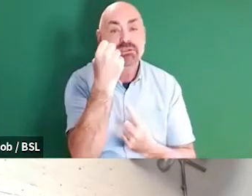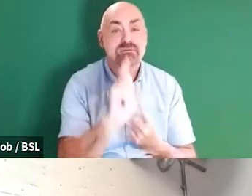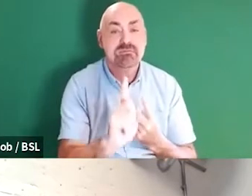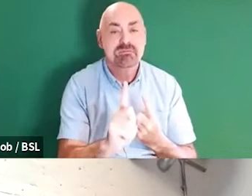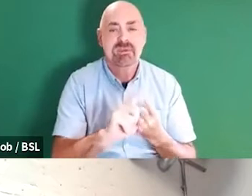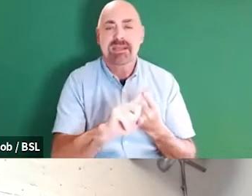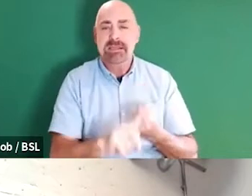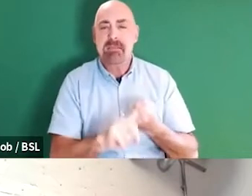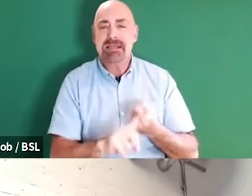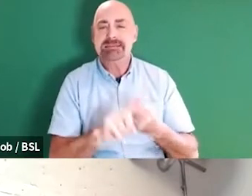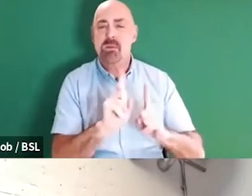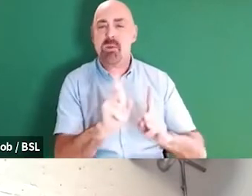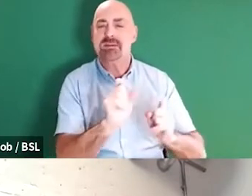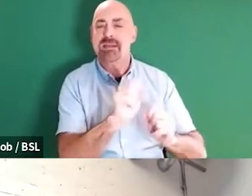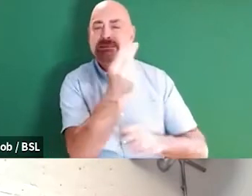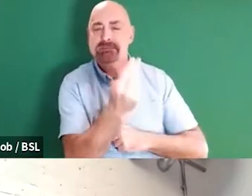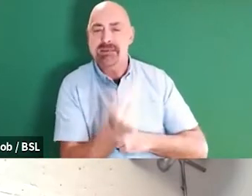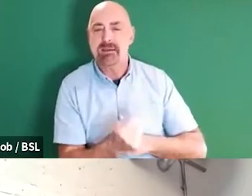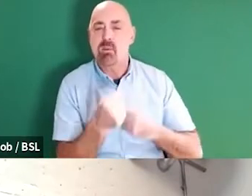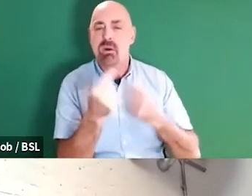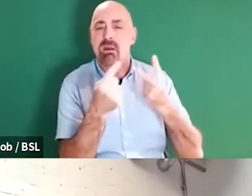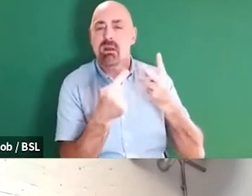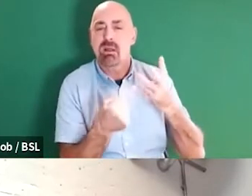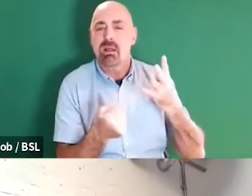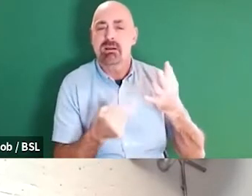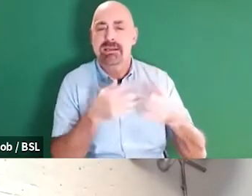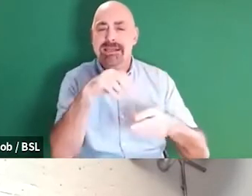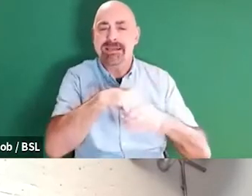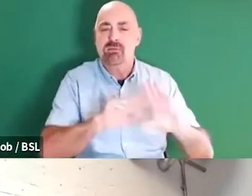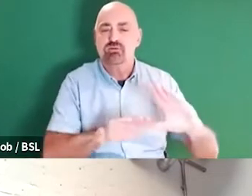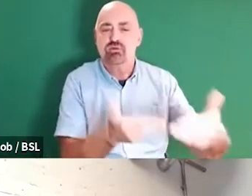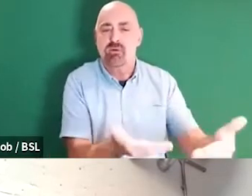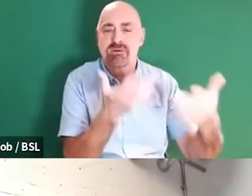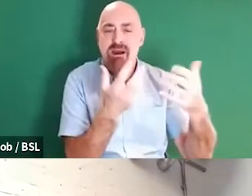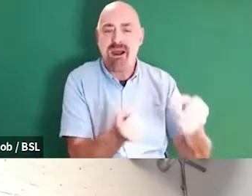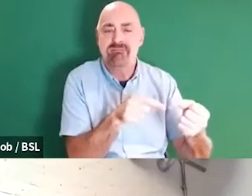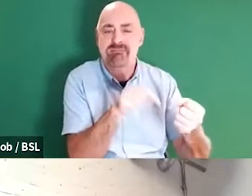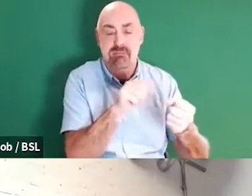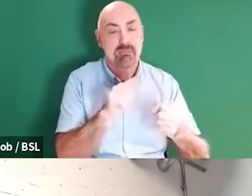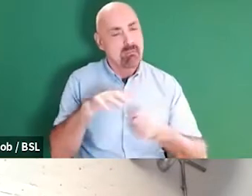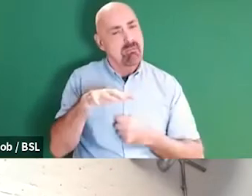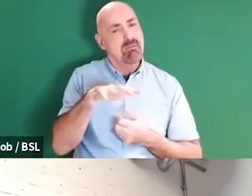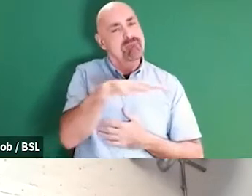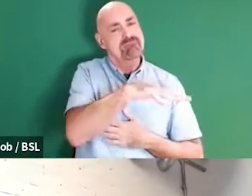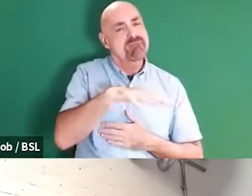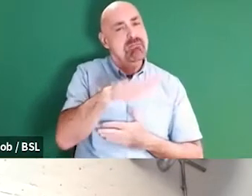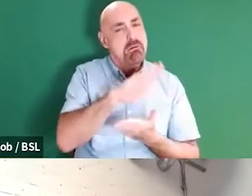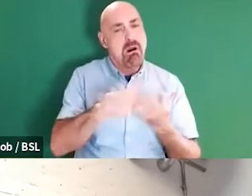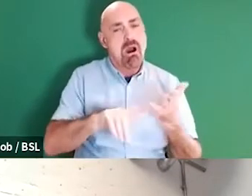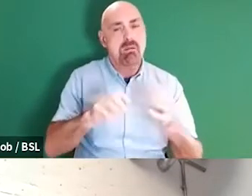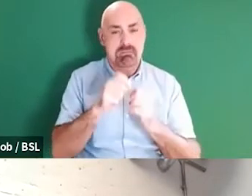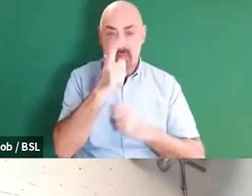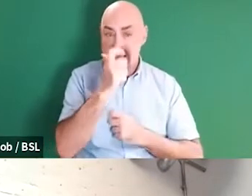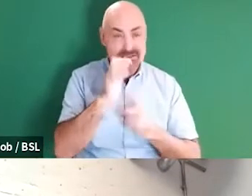they're designed and what services are offered as part of this approach. I think family hubs have the potential to improve